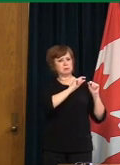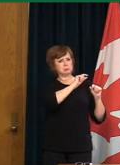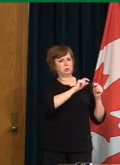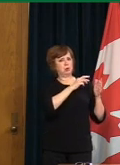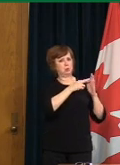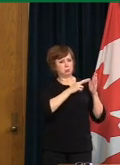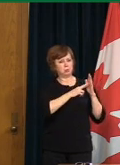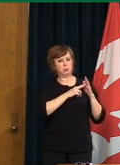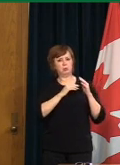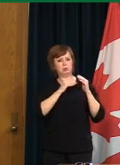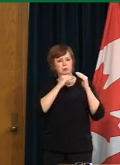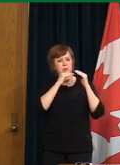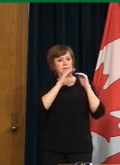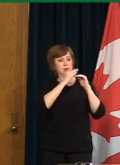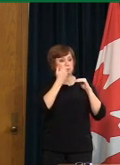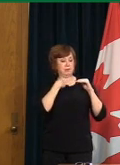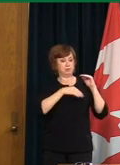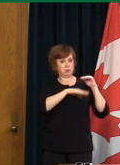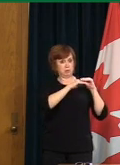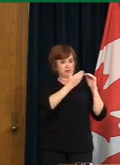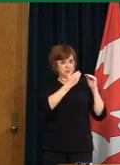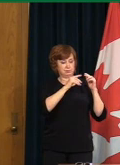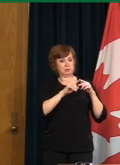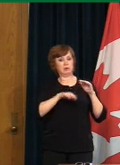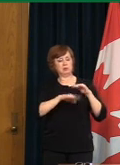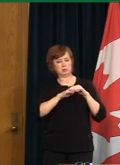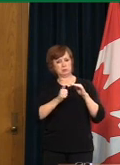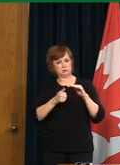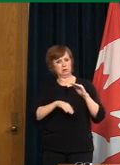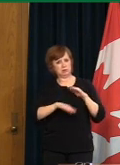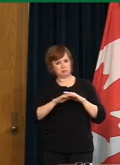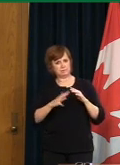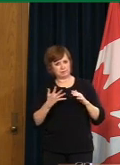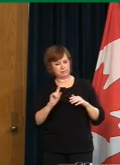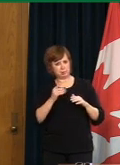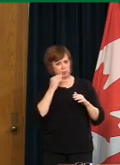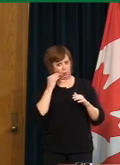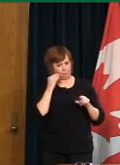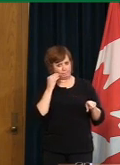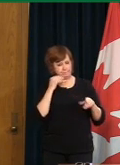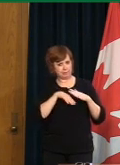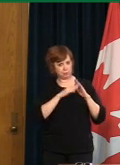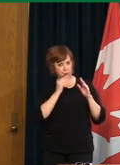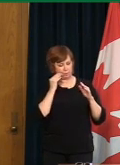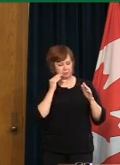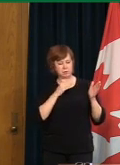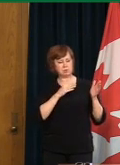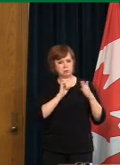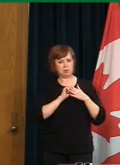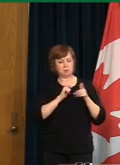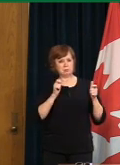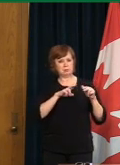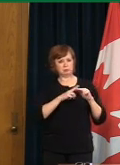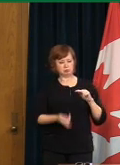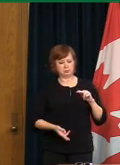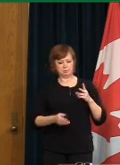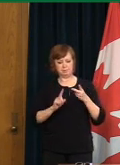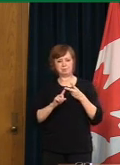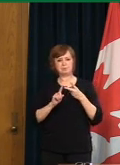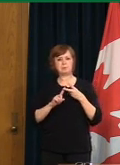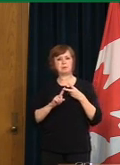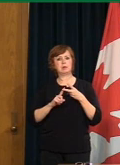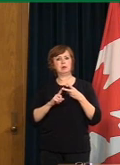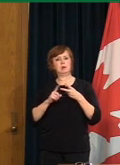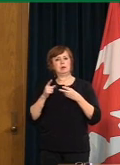size has been shrunk and really brought down to essentially each individual household. Our visitation policies